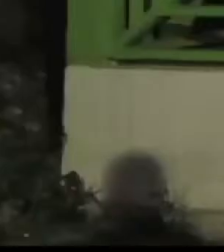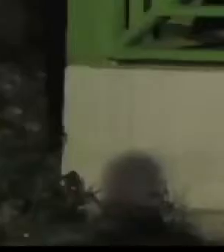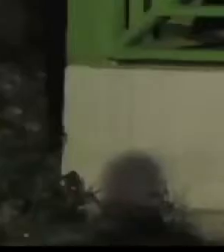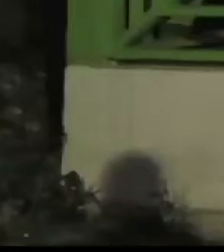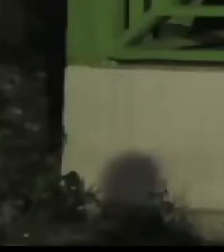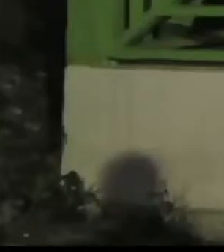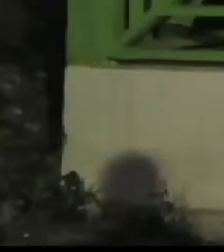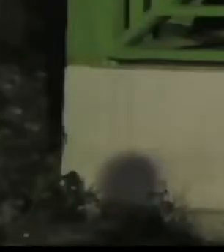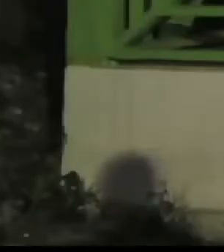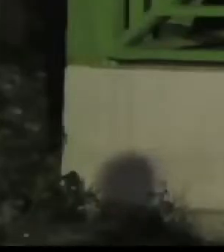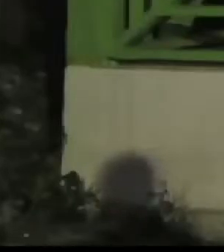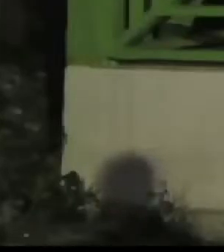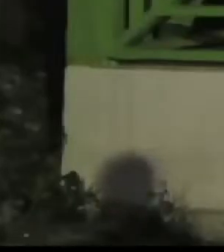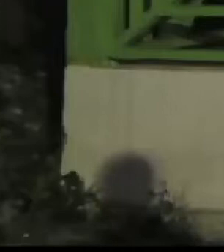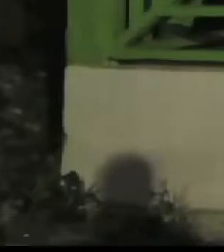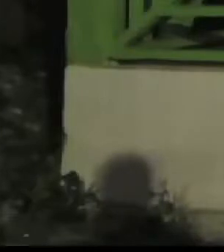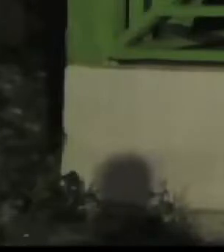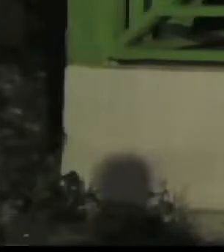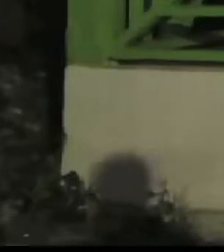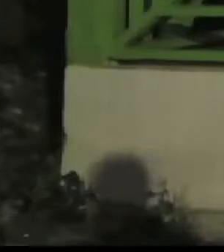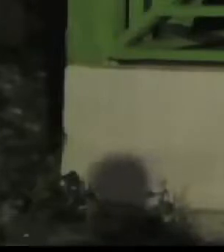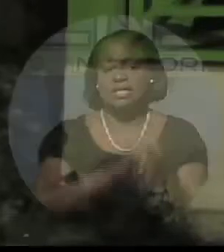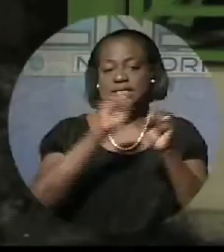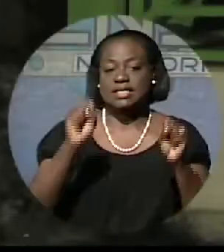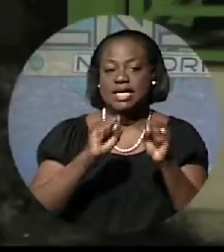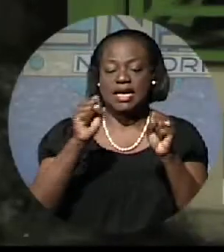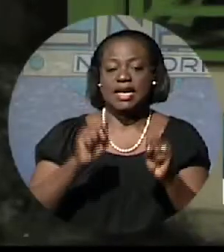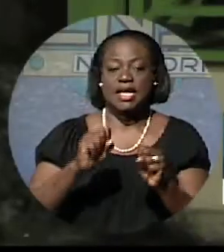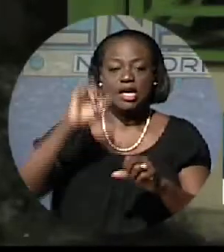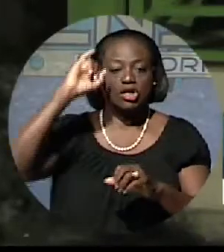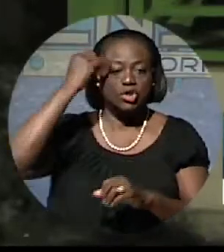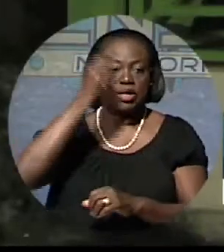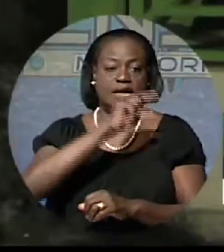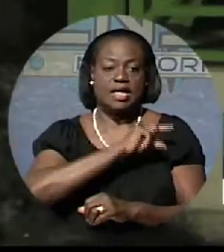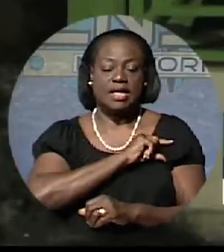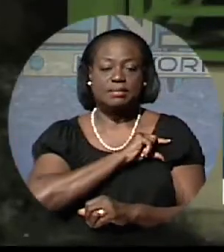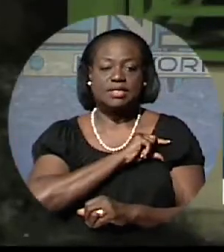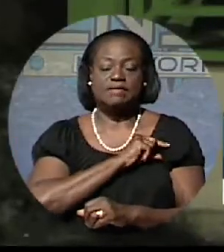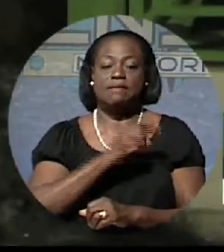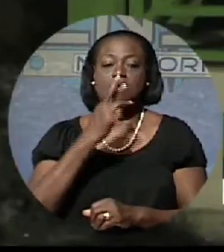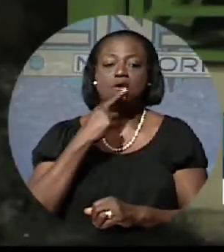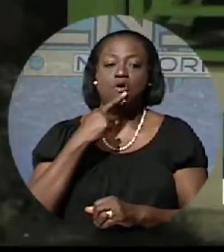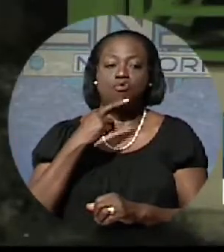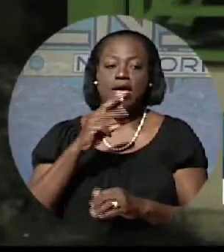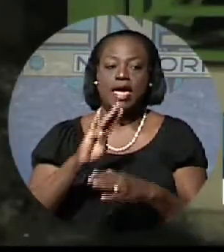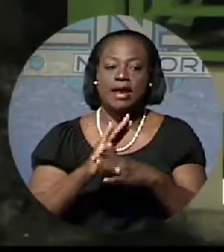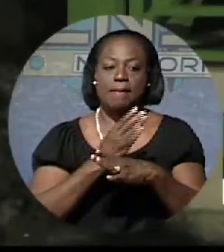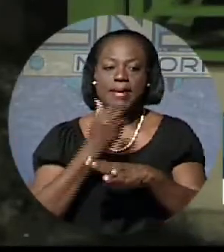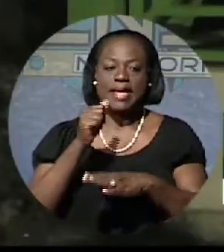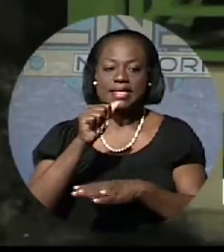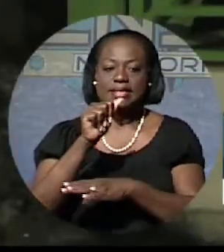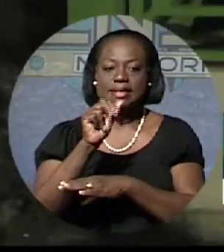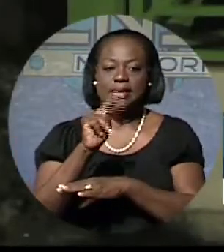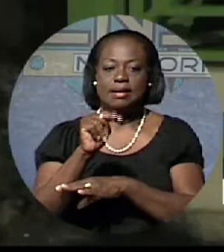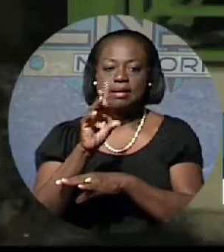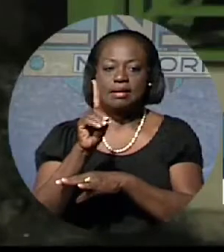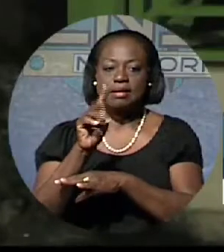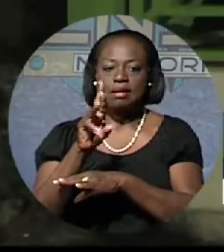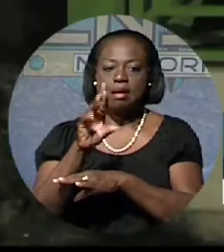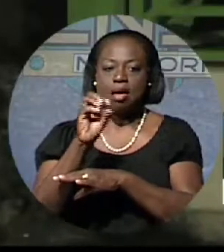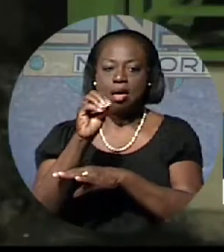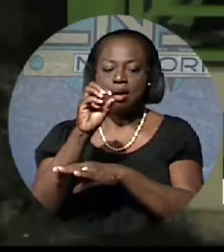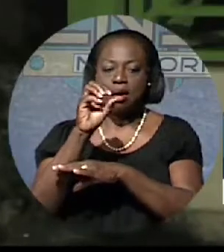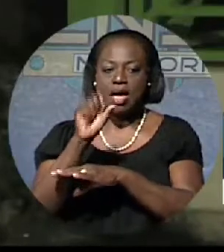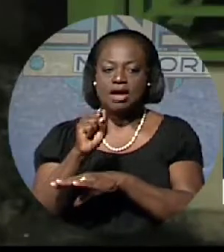Good evening and welcome to Sports Saturday. I'm Julian Gibson coming to you from Red Bay, Zandras, where the Frank Hanna Snapper Fishing Tournament and Homecoming Festival